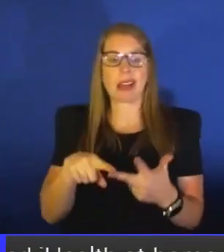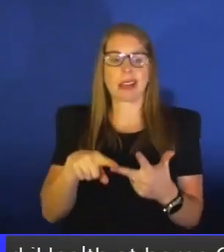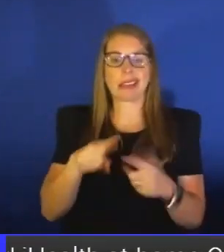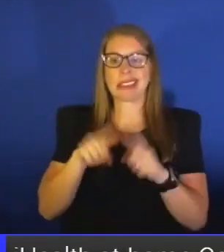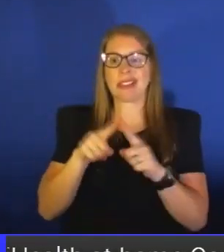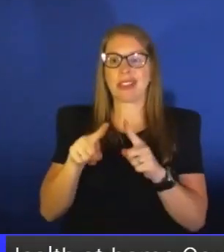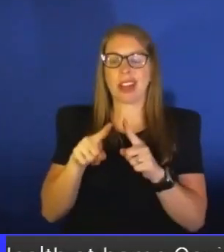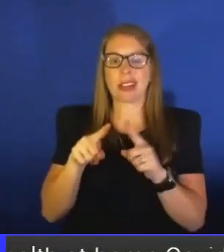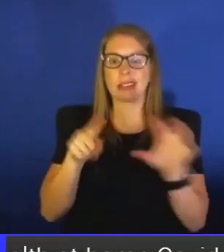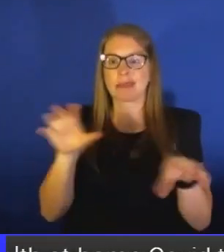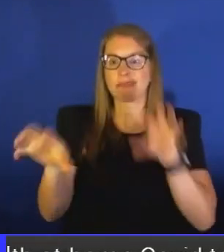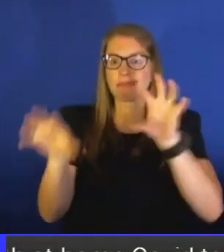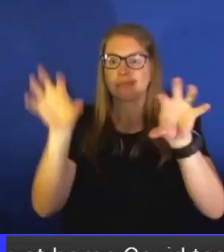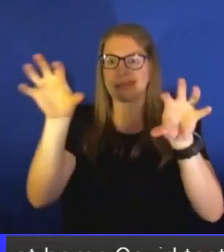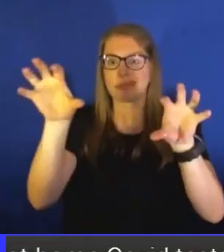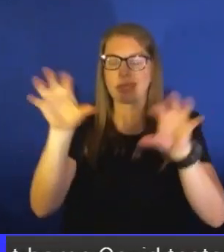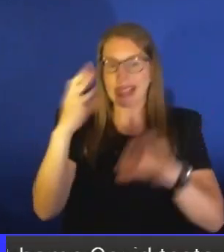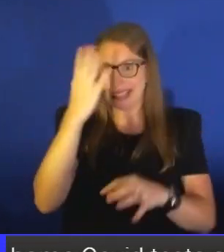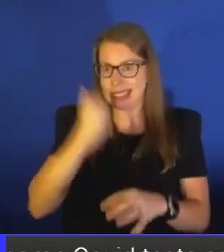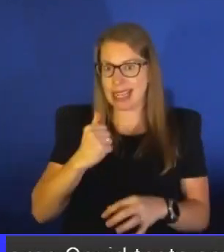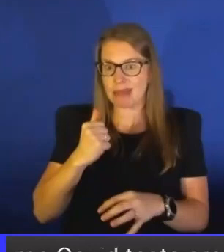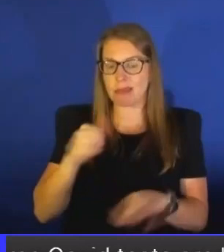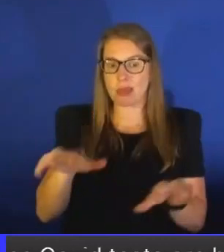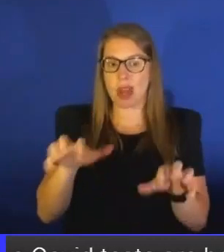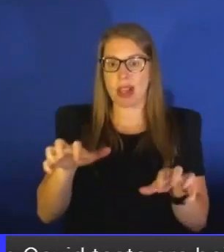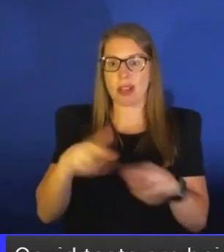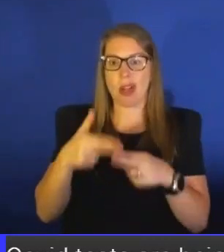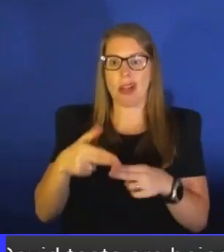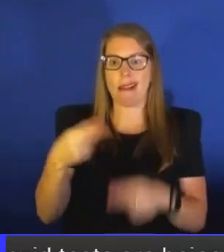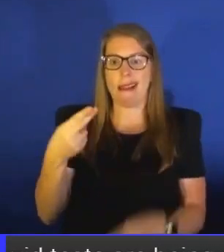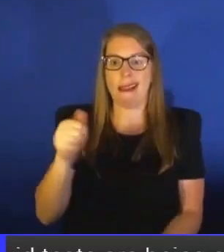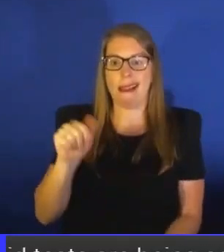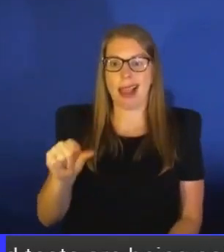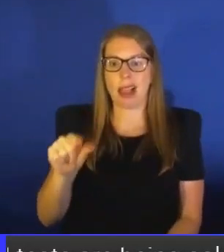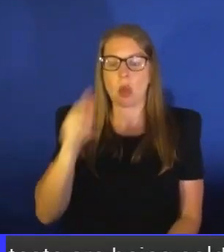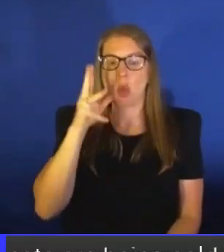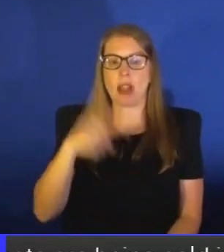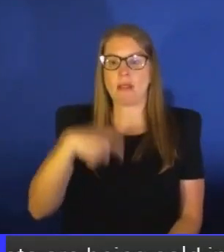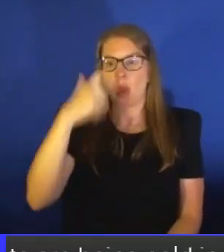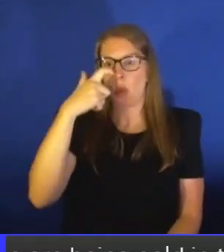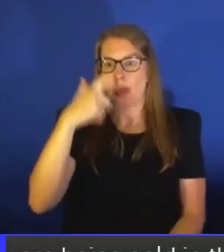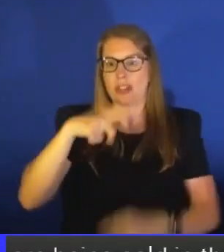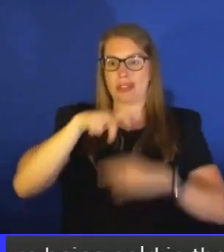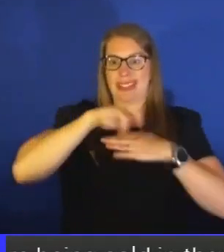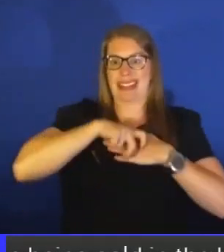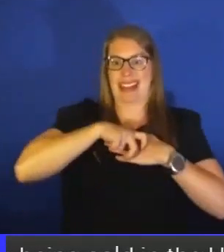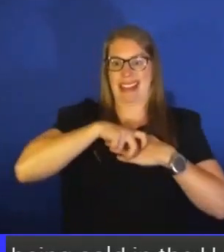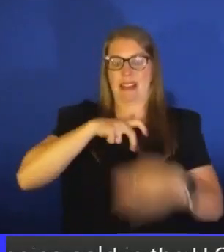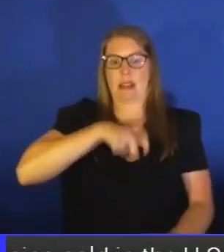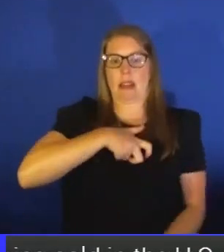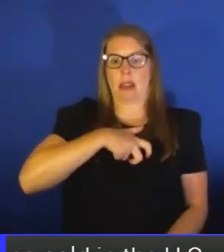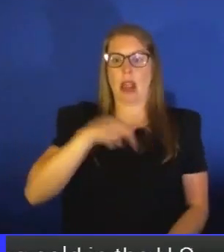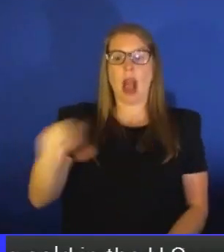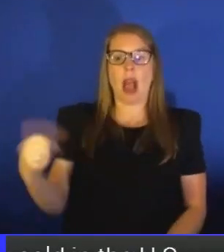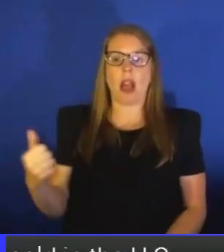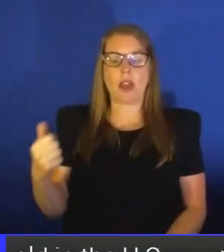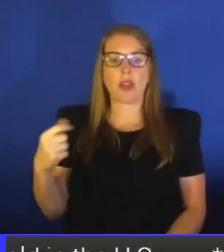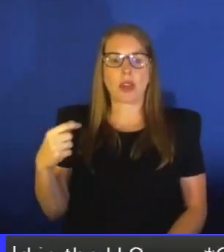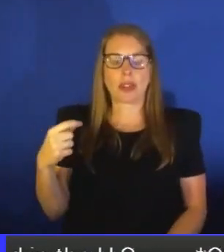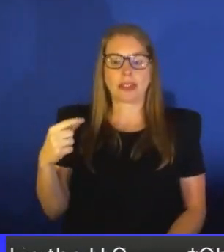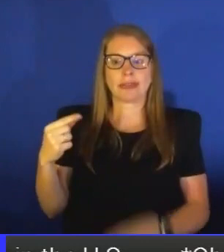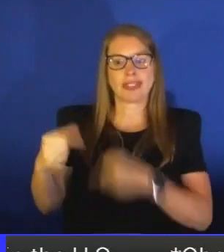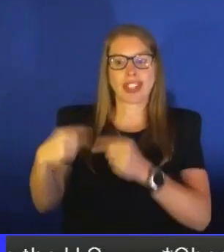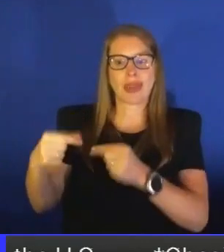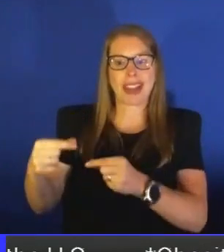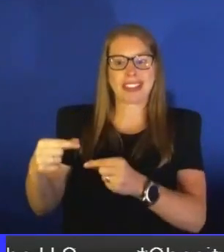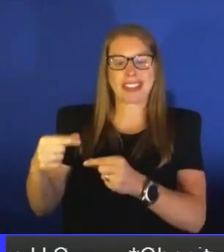sleep paralysis, and a lot of times they'll call it the hag. They'll have a witch sitting on their chest, and if you even talk to some of these older generations, they have these different